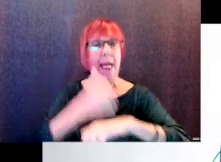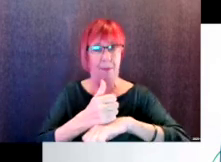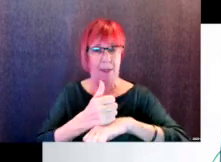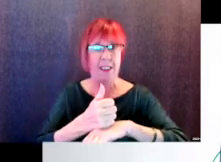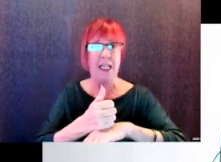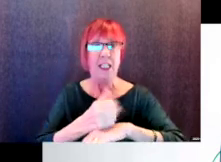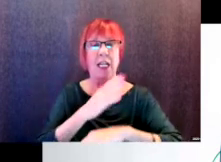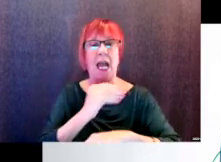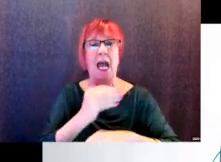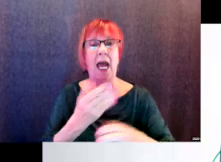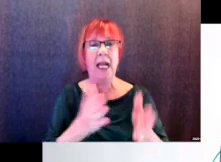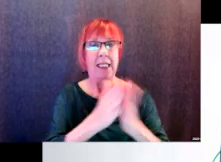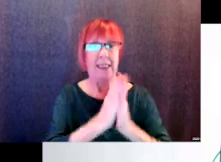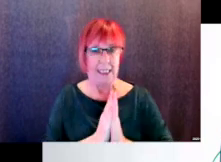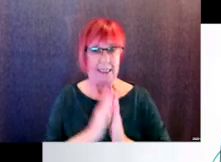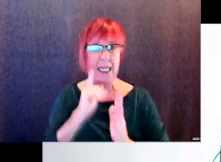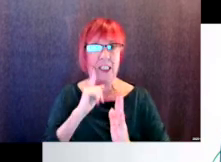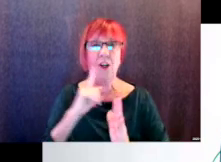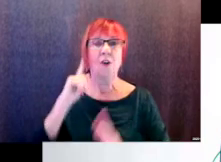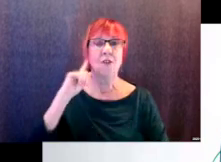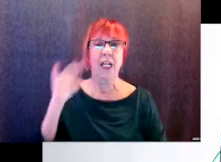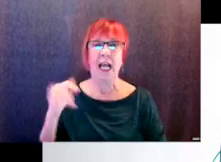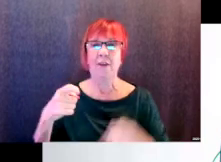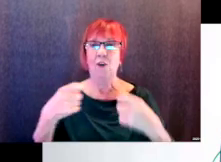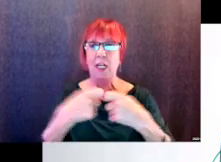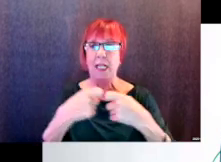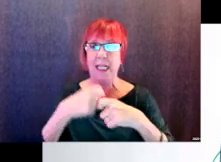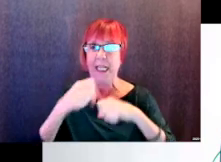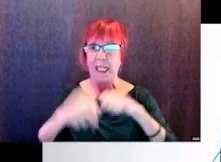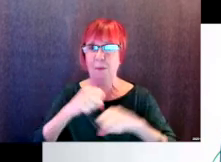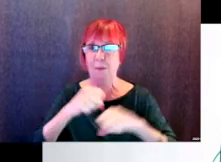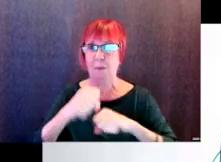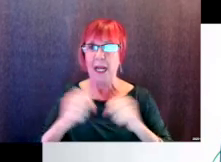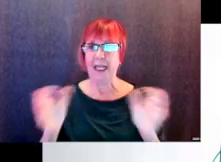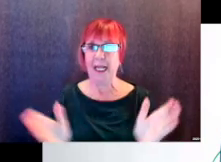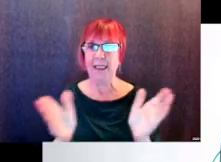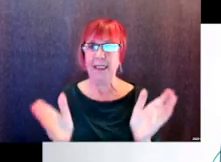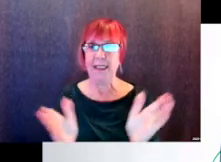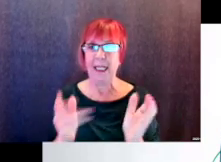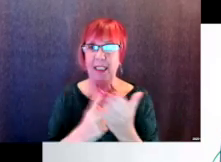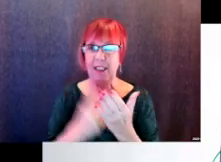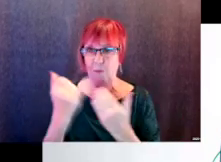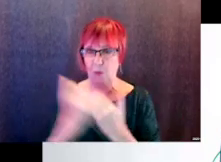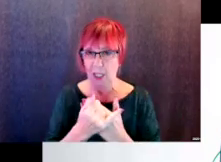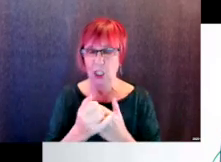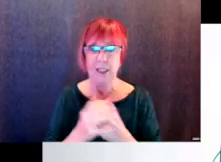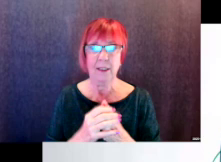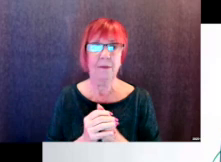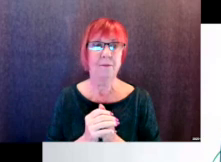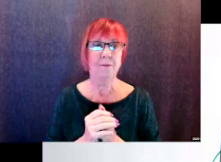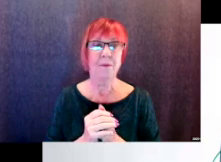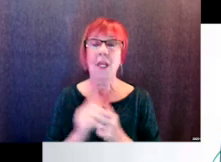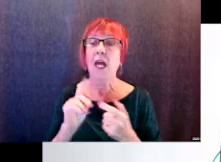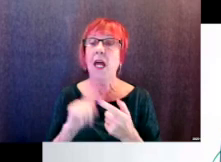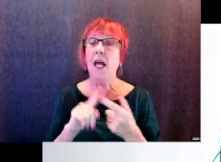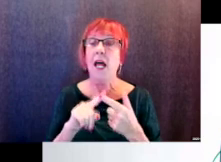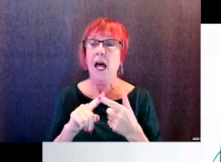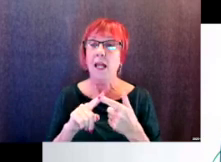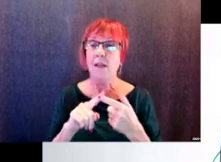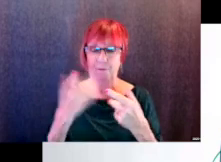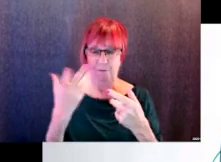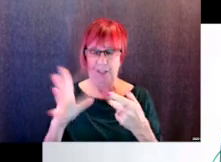permissions. Are you able to unmute yourself? Yes. There we go. All right, can you guys hear me okay?